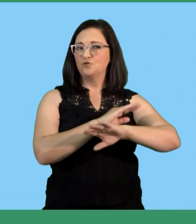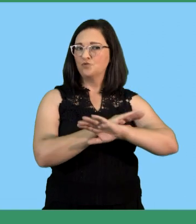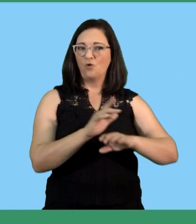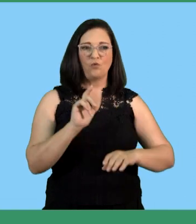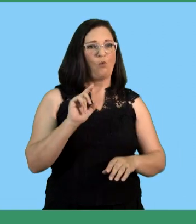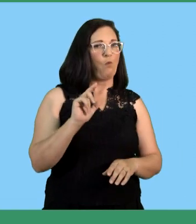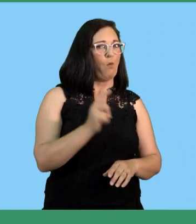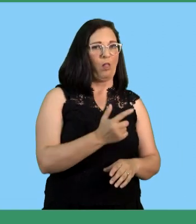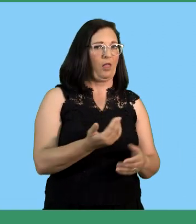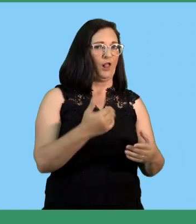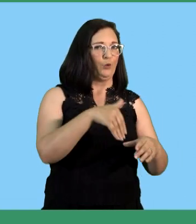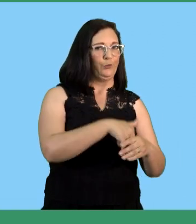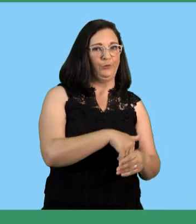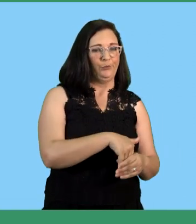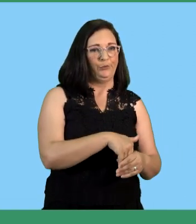all.